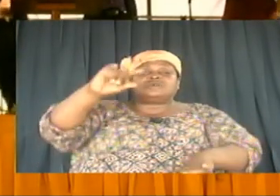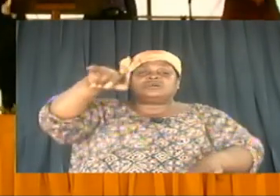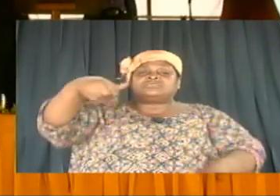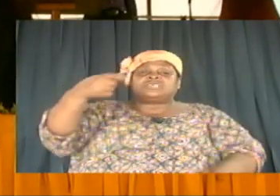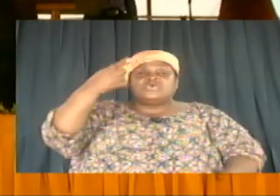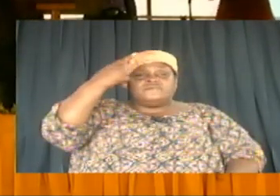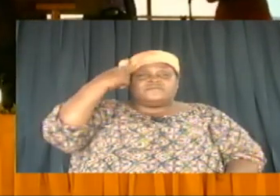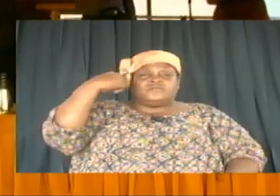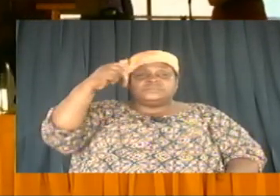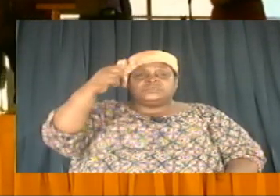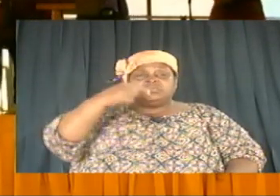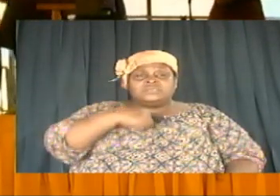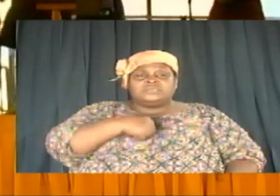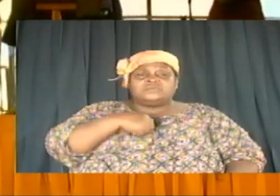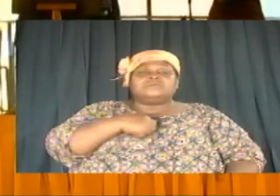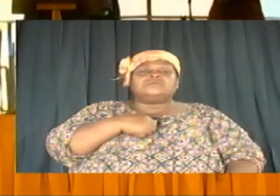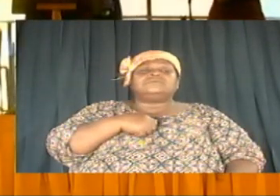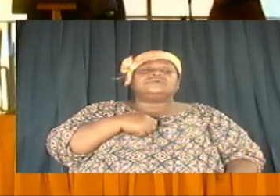Verse